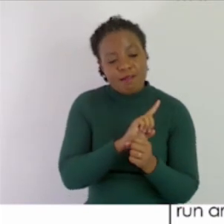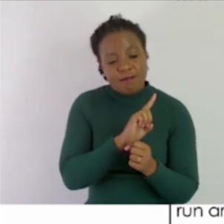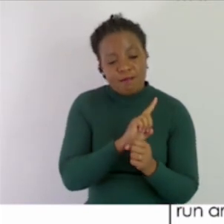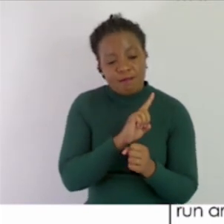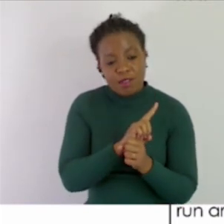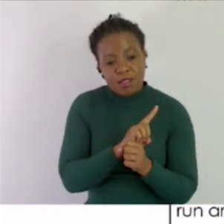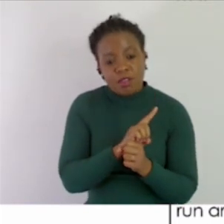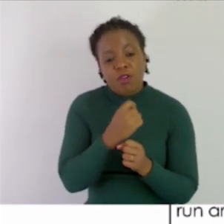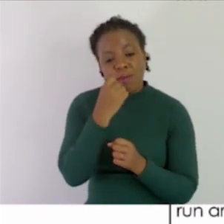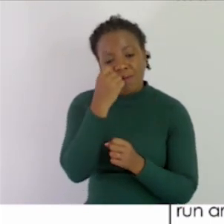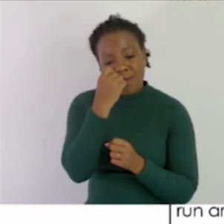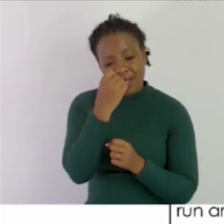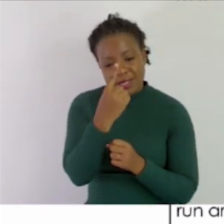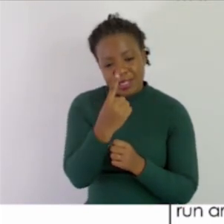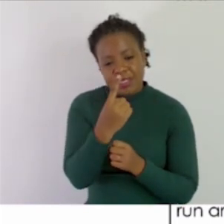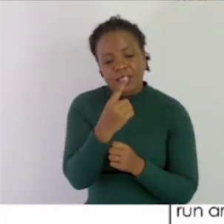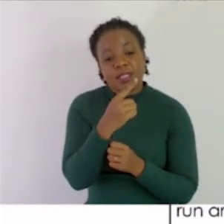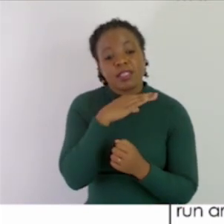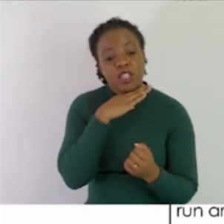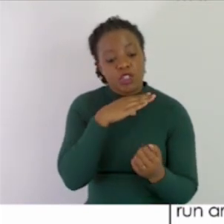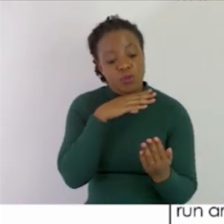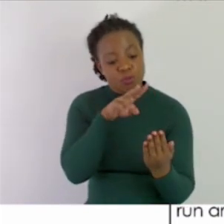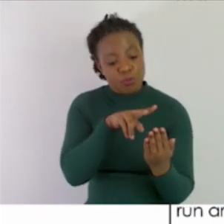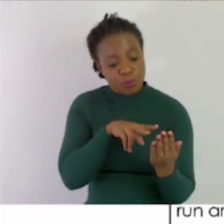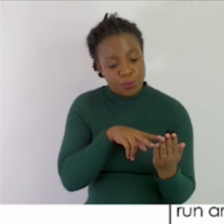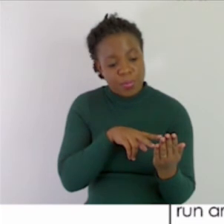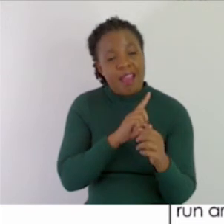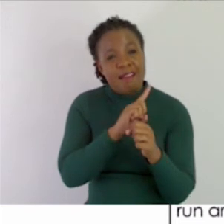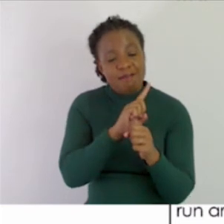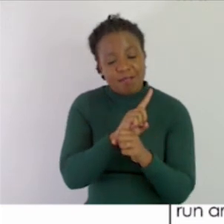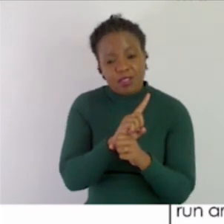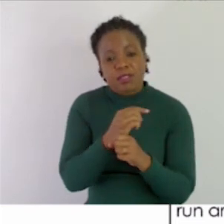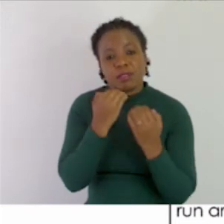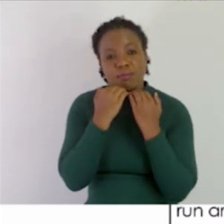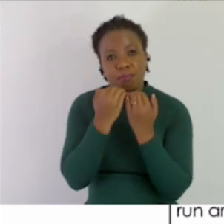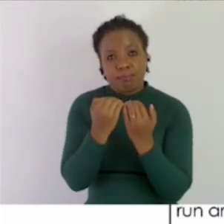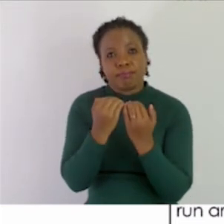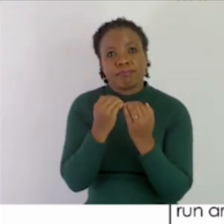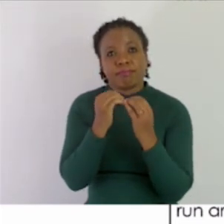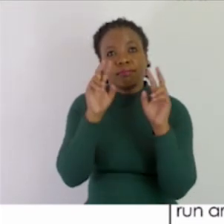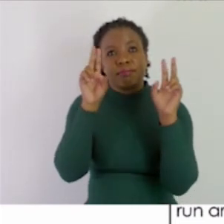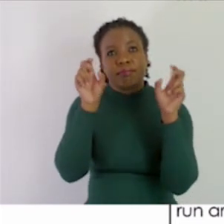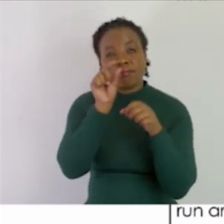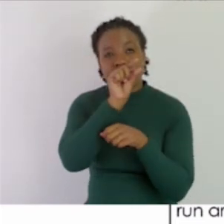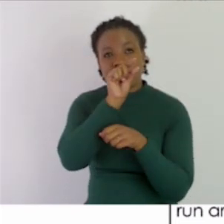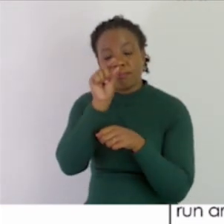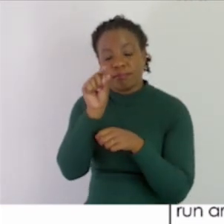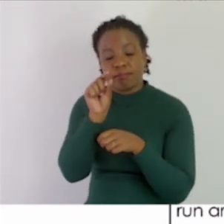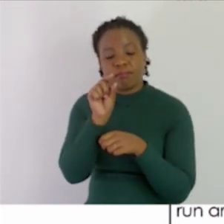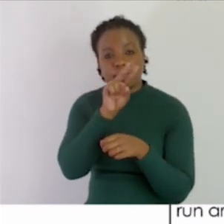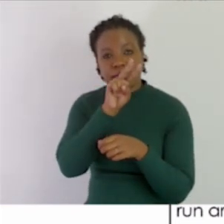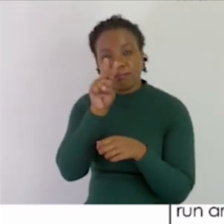passages. What I do is to read the topic first. Our topic is saying a holiday on the farm.